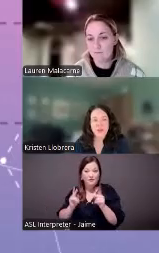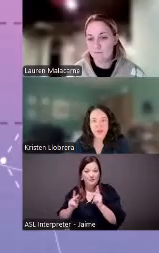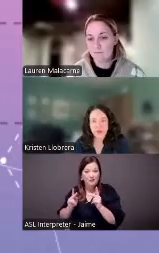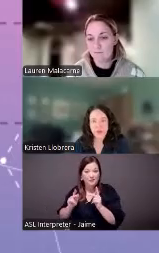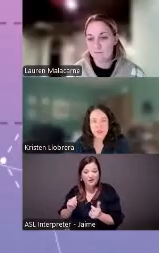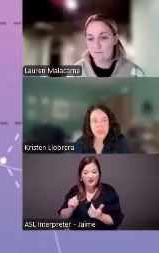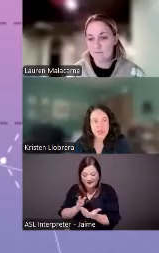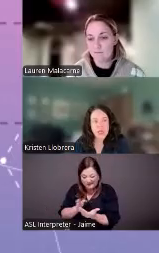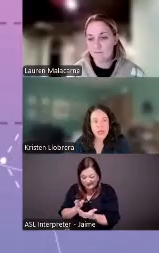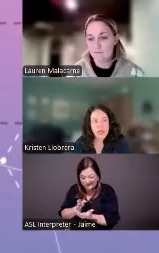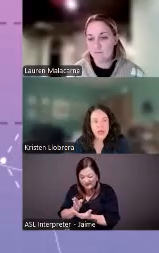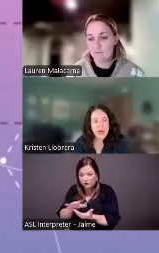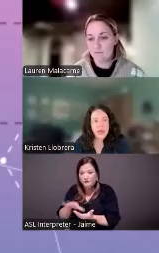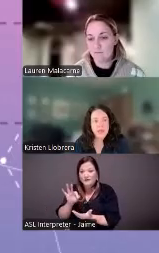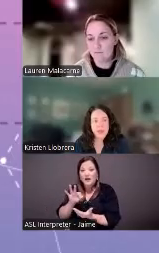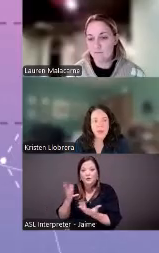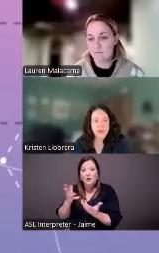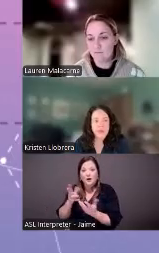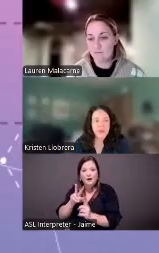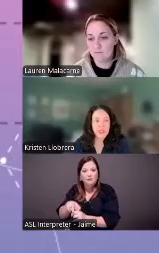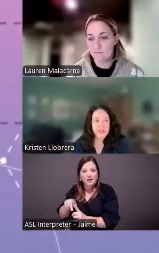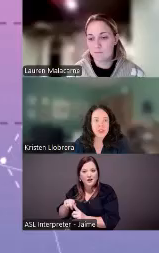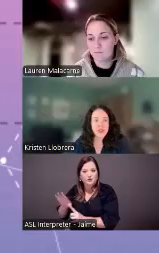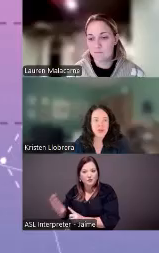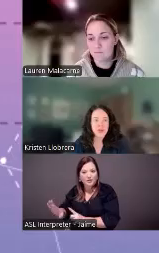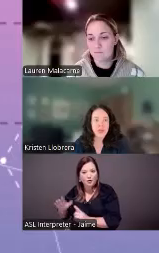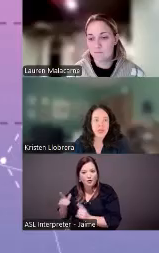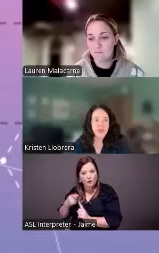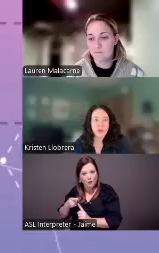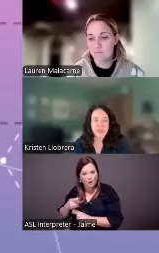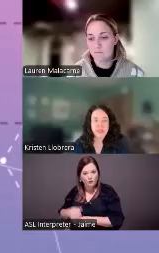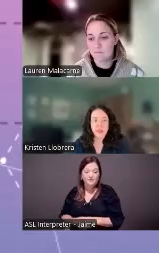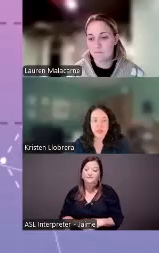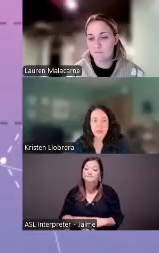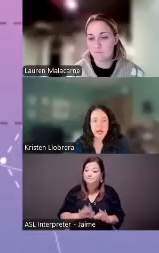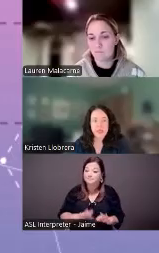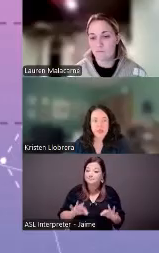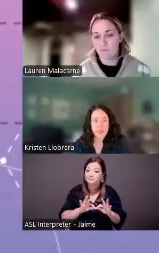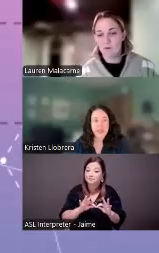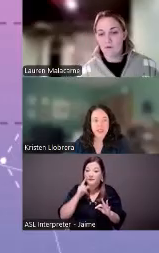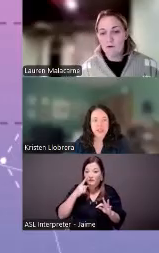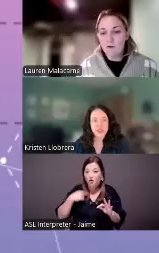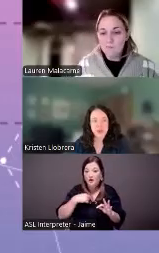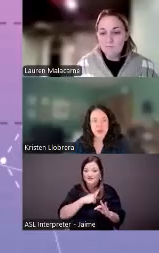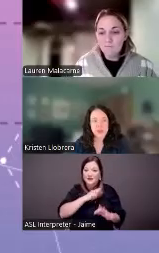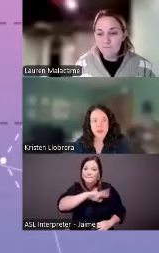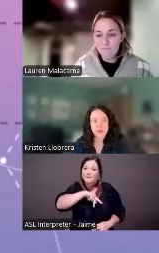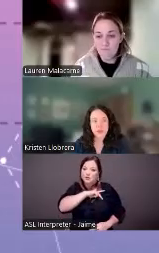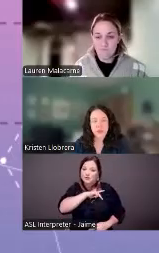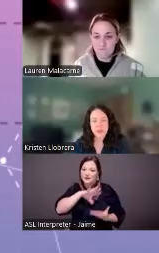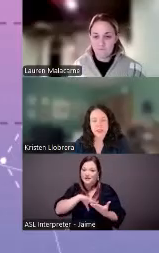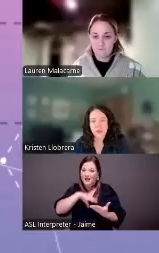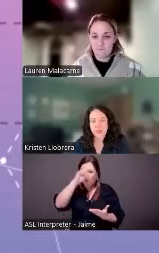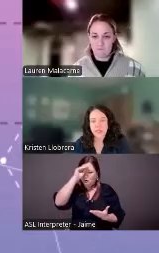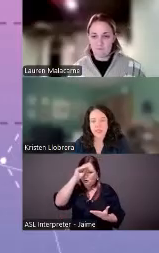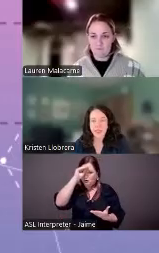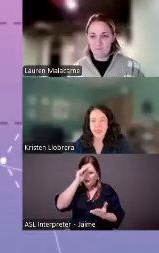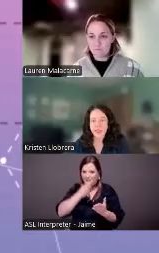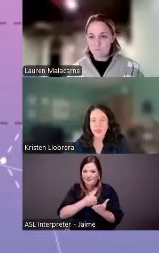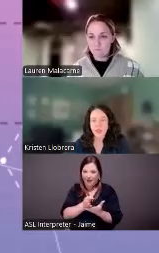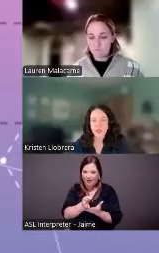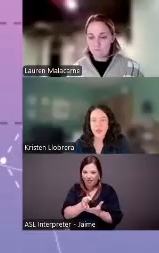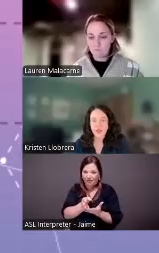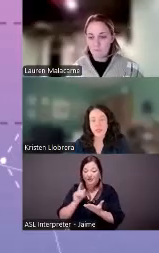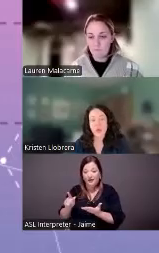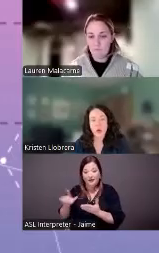for their goals. It was important for us to enable personalized learning paths so that they can choose the topics that they